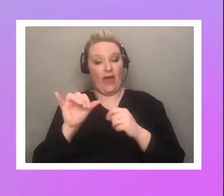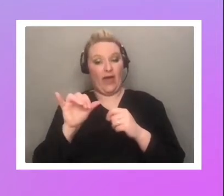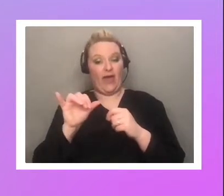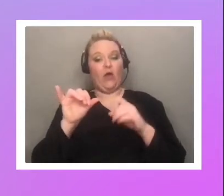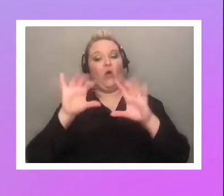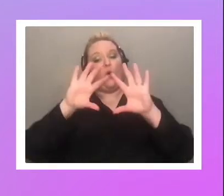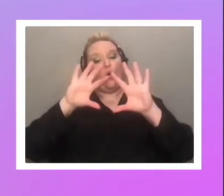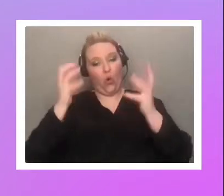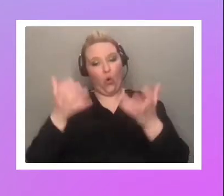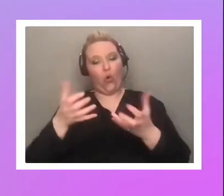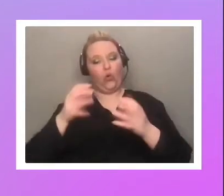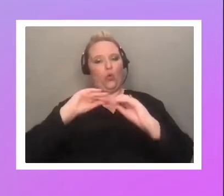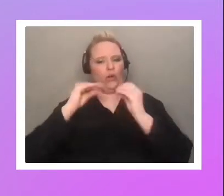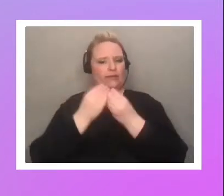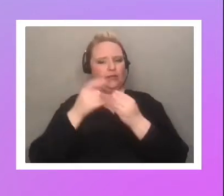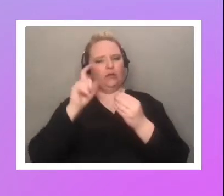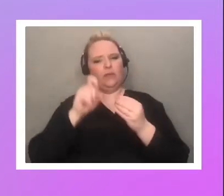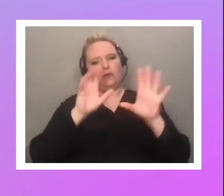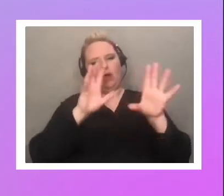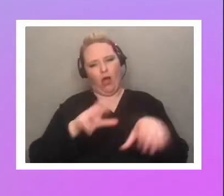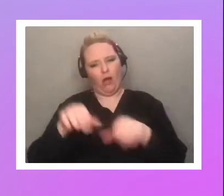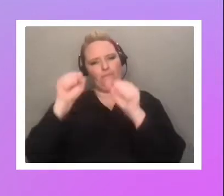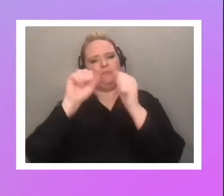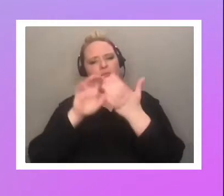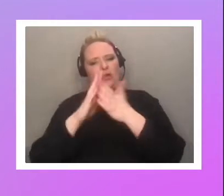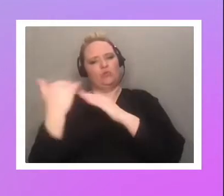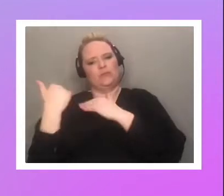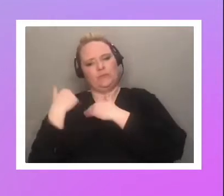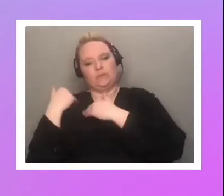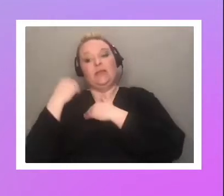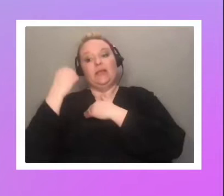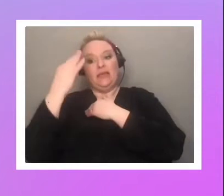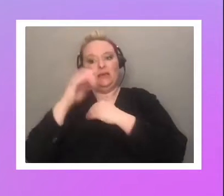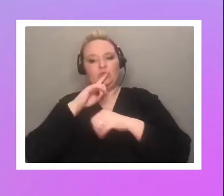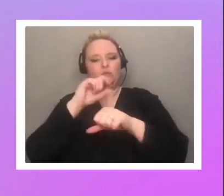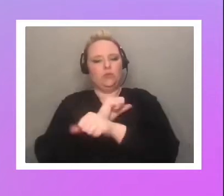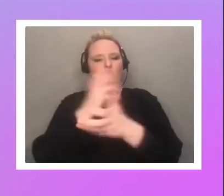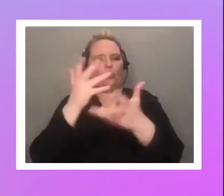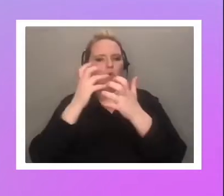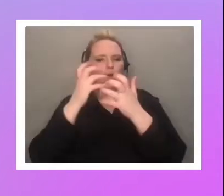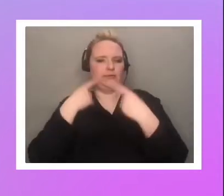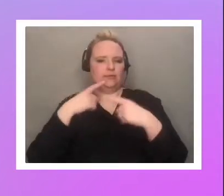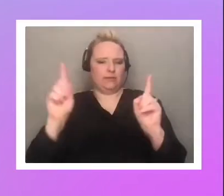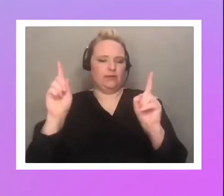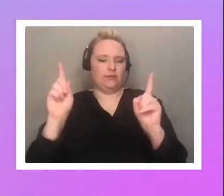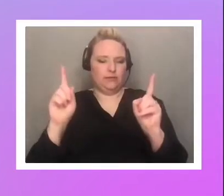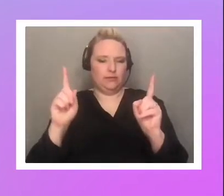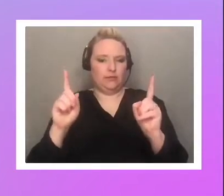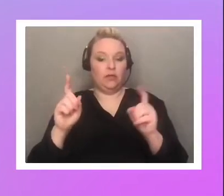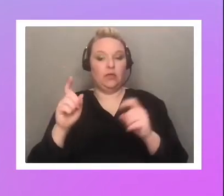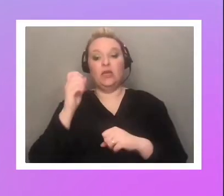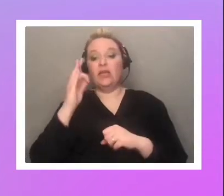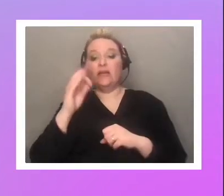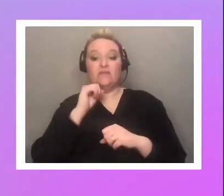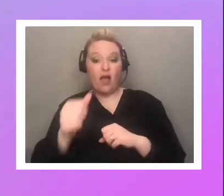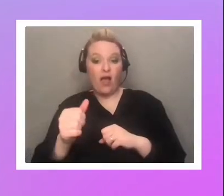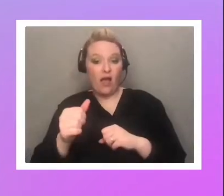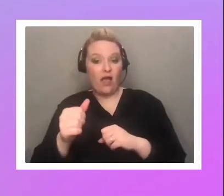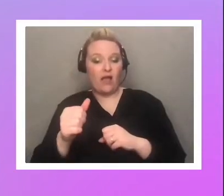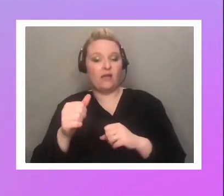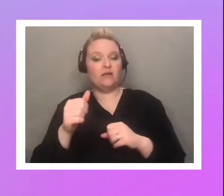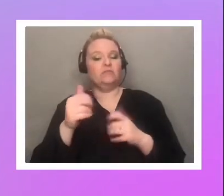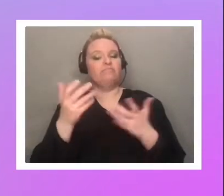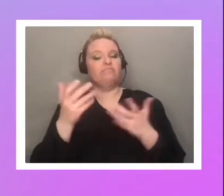whole organization needs to take on if it really truly is going to be a success. You can't, otherwise it becomes